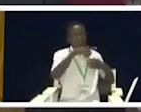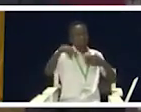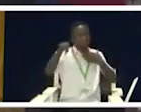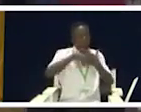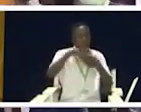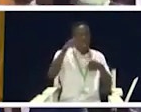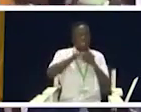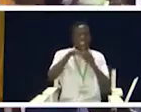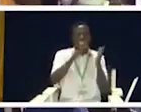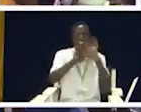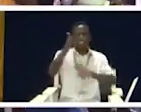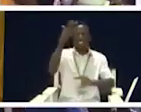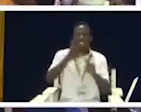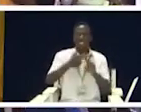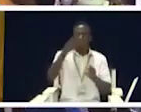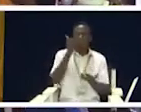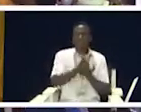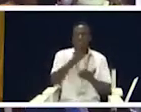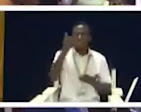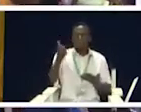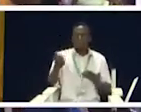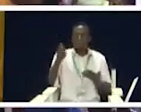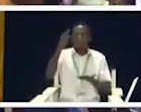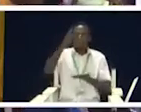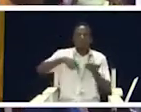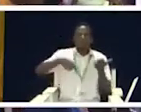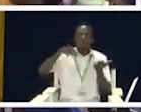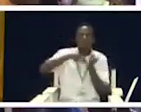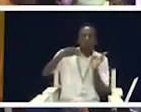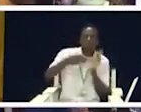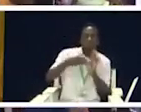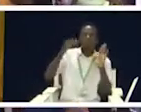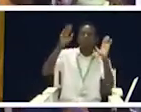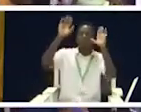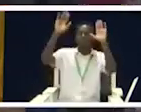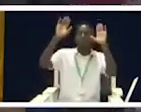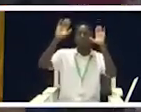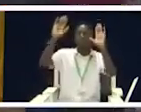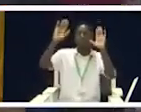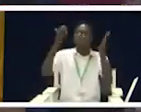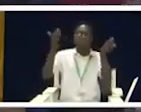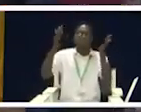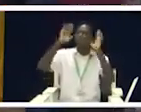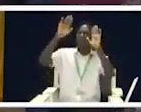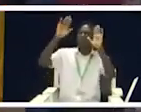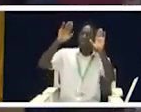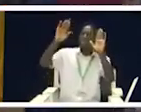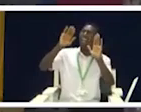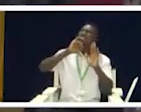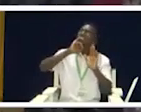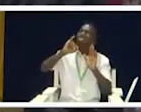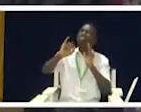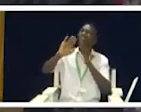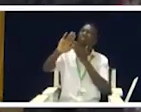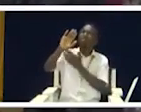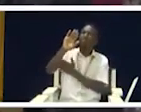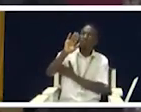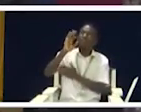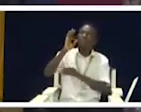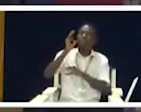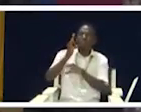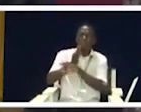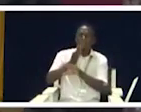Jesus. What is a wonder? A wonder is the God factor in the life of a